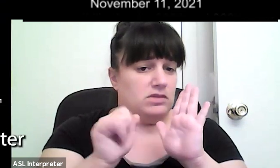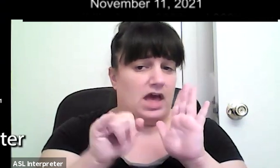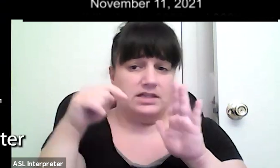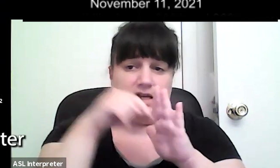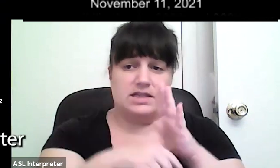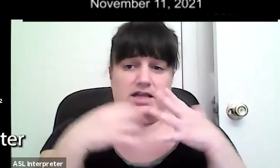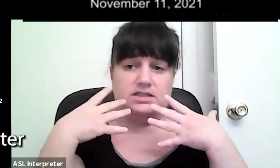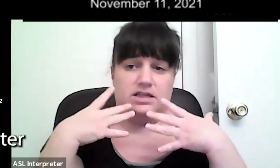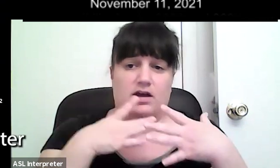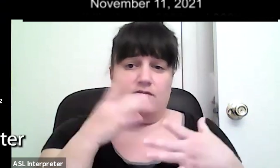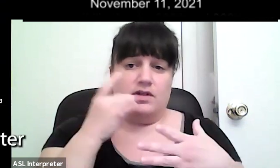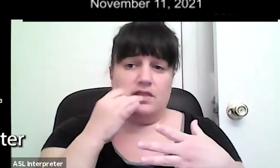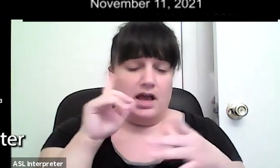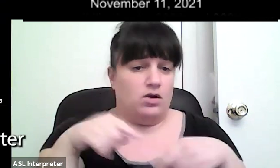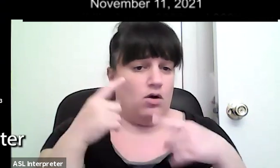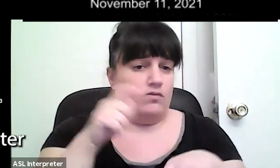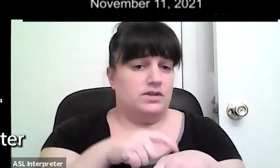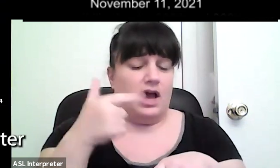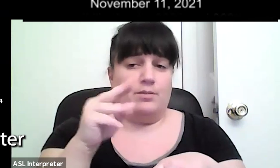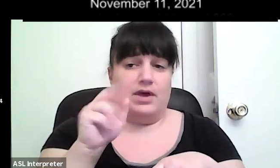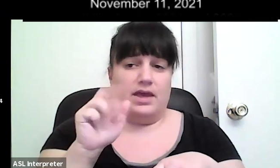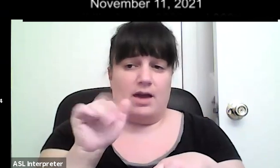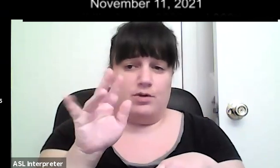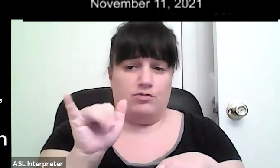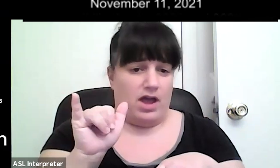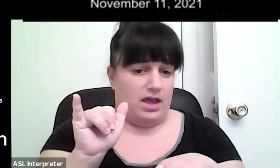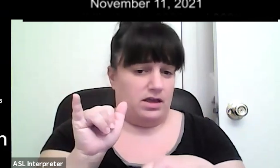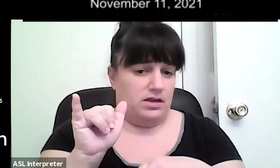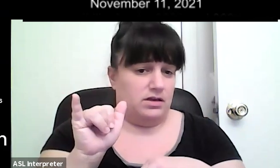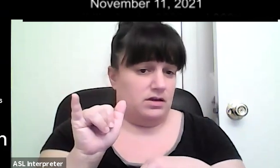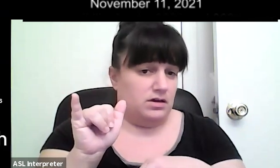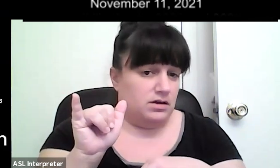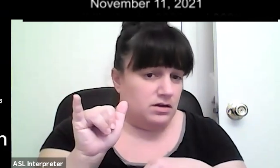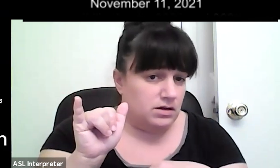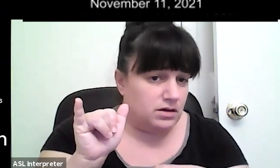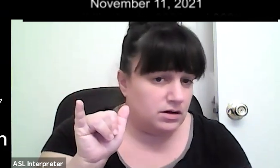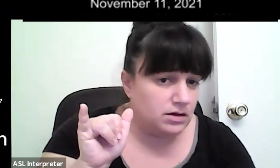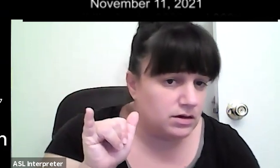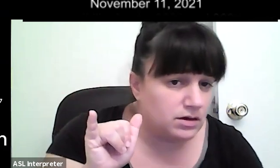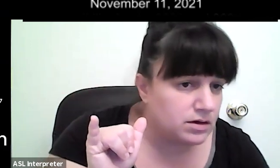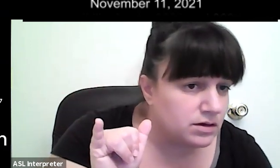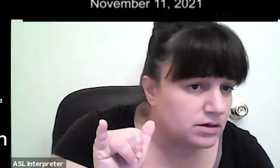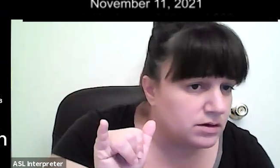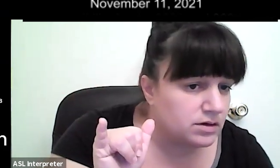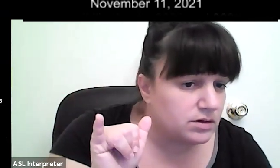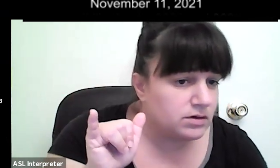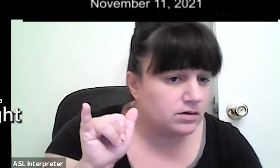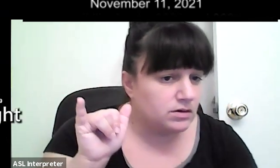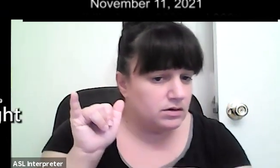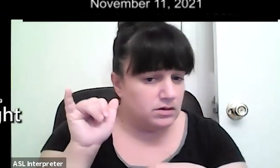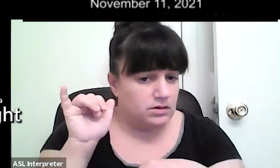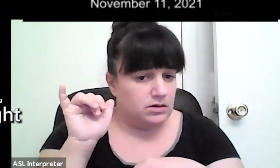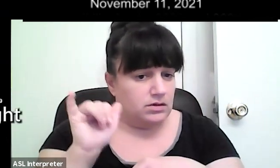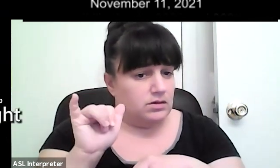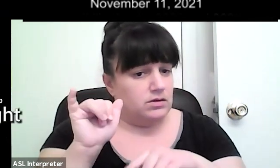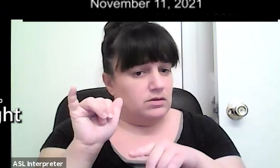over time. It is a gamma ray light curve. Sighted astronomers depend on this kind of plot in